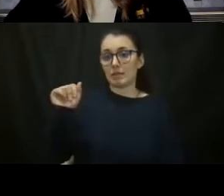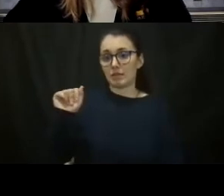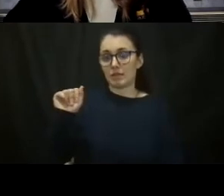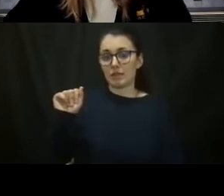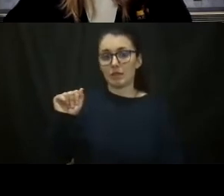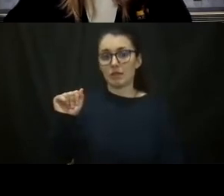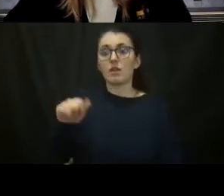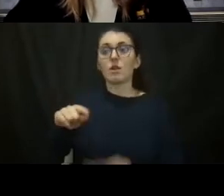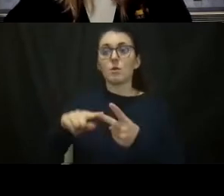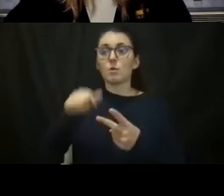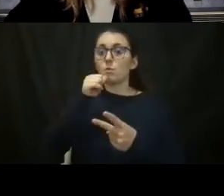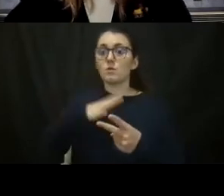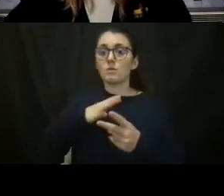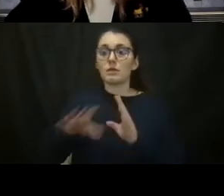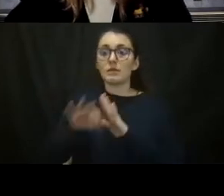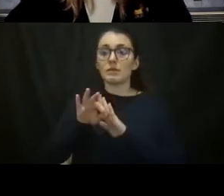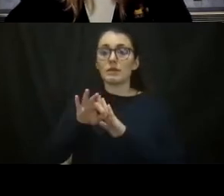pioneer woman who founded our first orphanage.